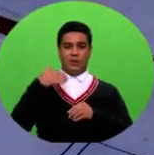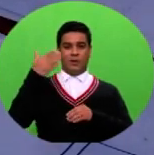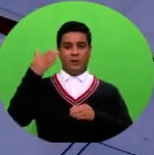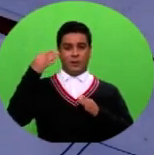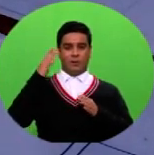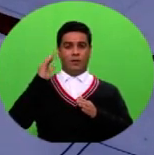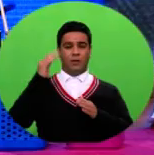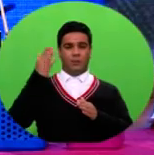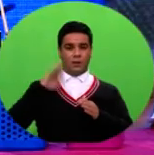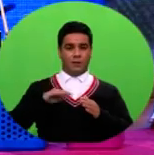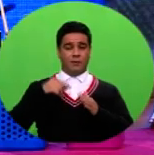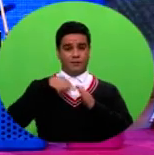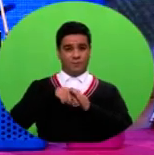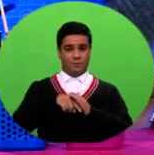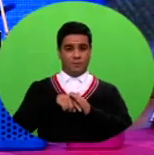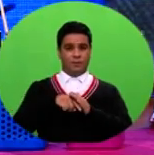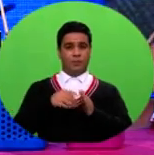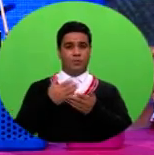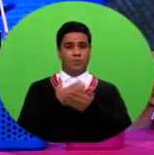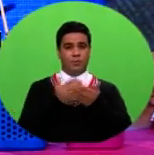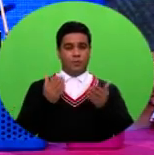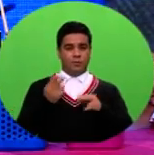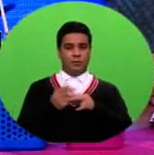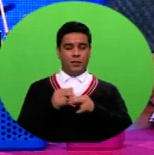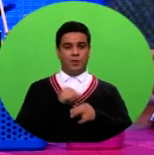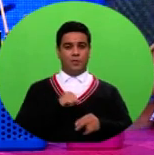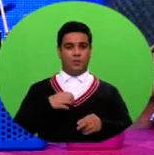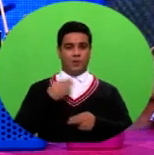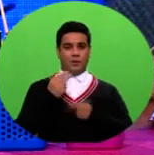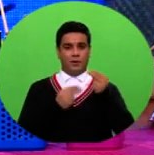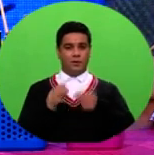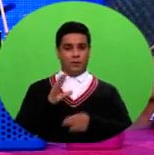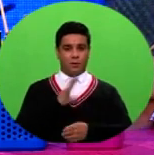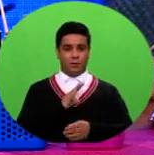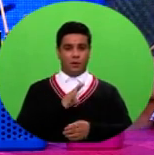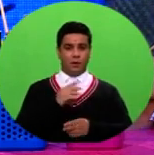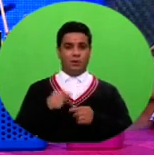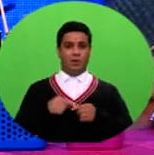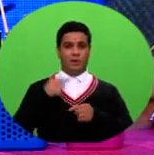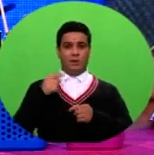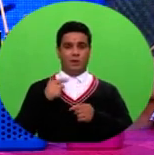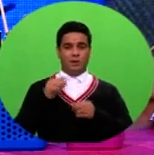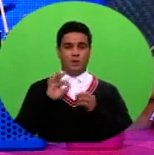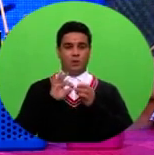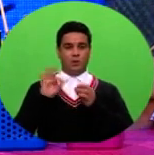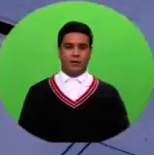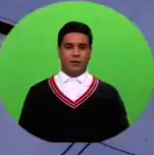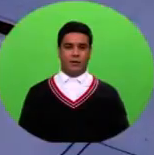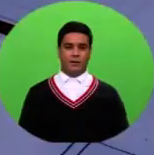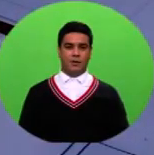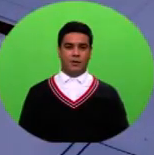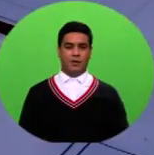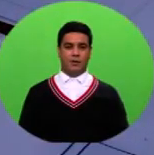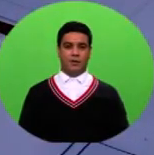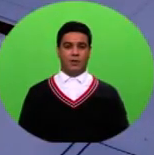va pastki qismiga biz asosini chizib oldik. Keyingi ingichka yon yoqiga